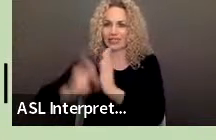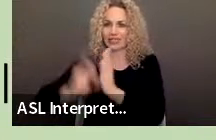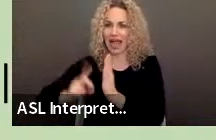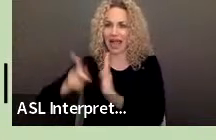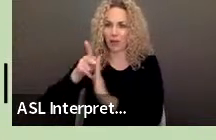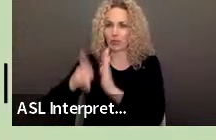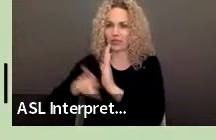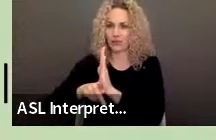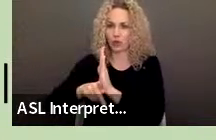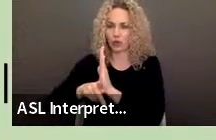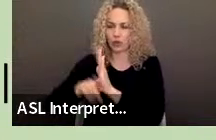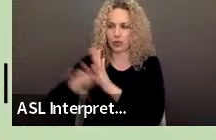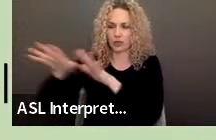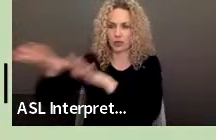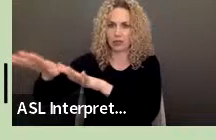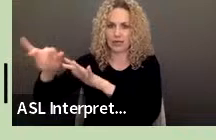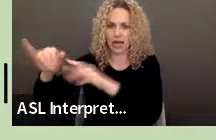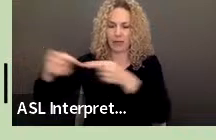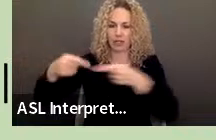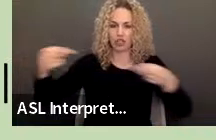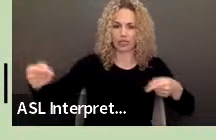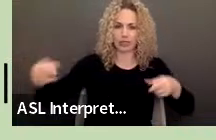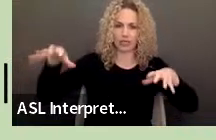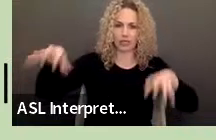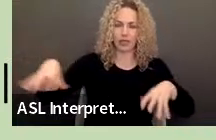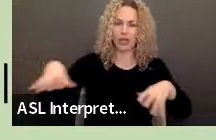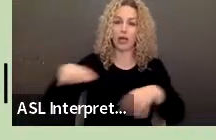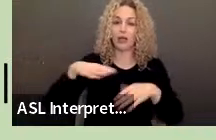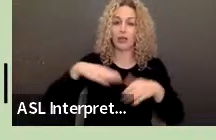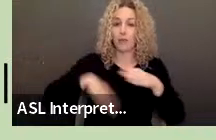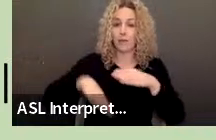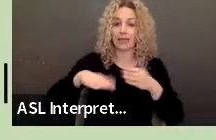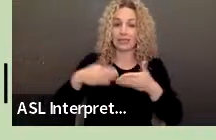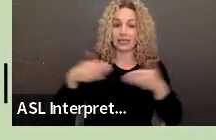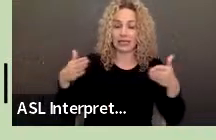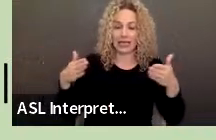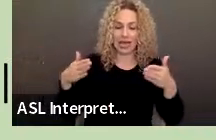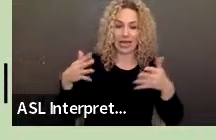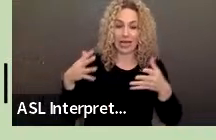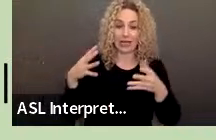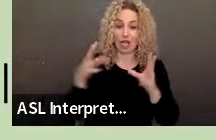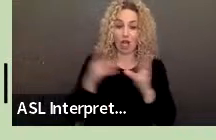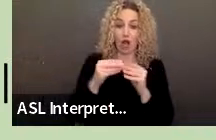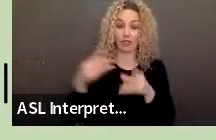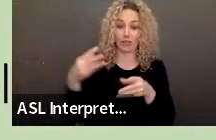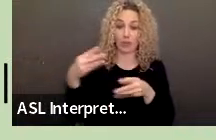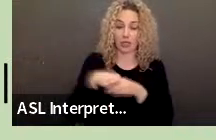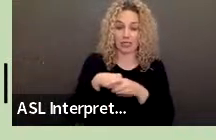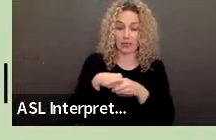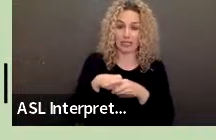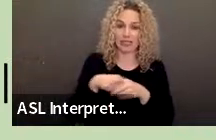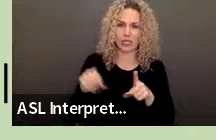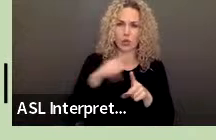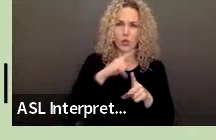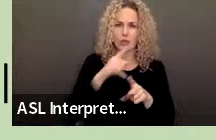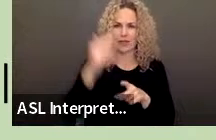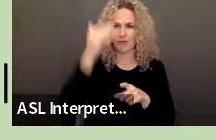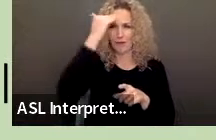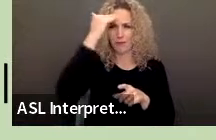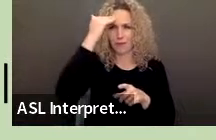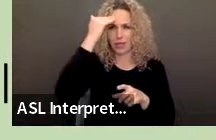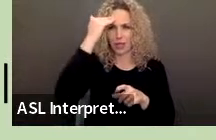mind. And those basic things that I think all conference participants here are going to be very familiar